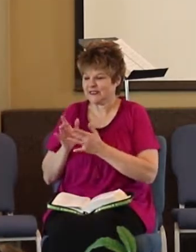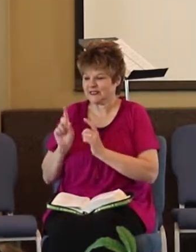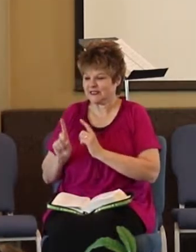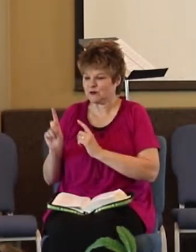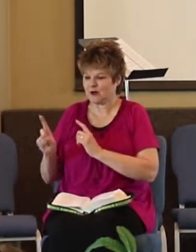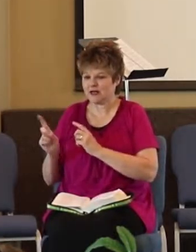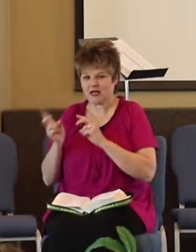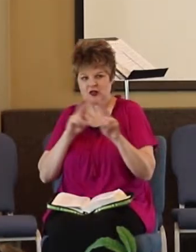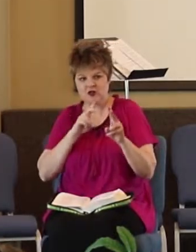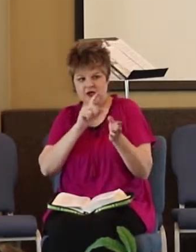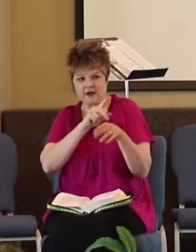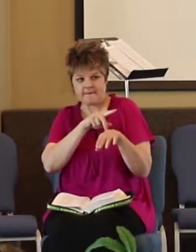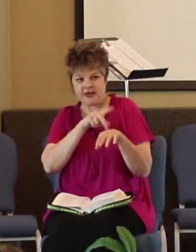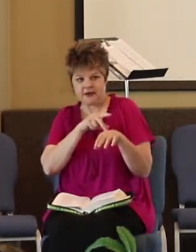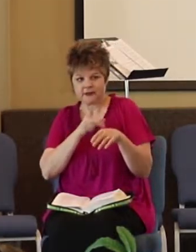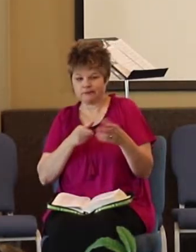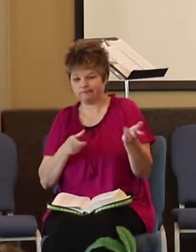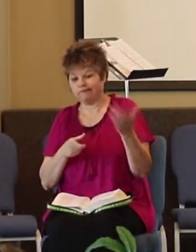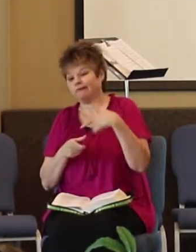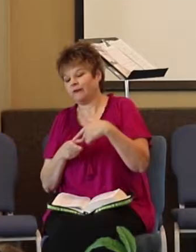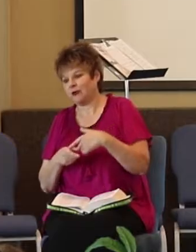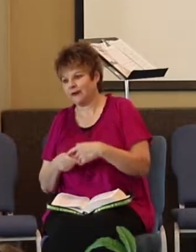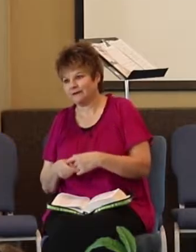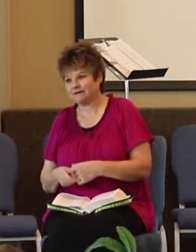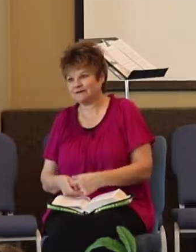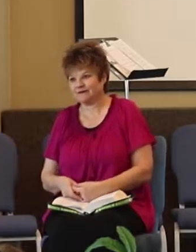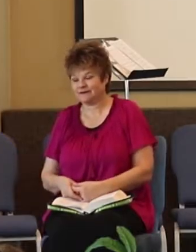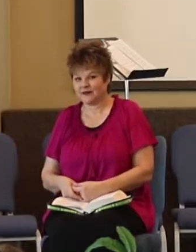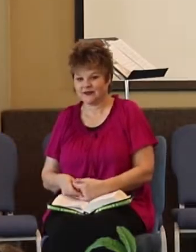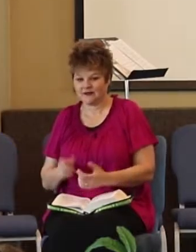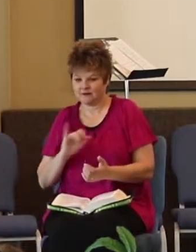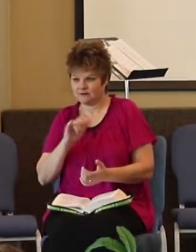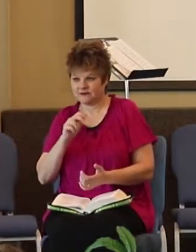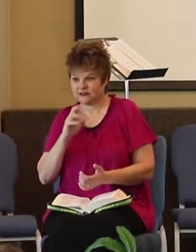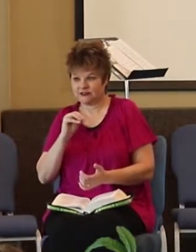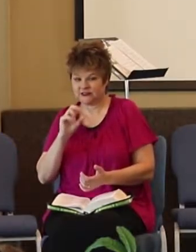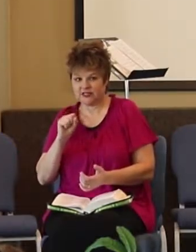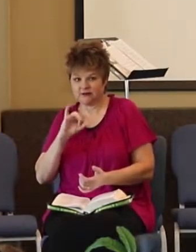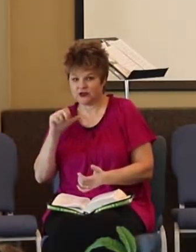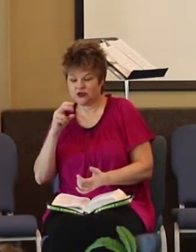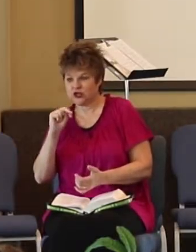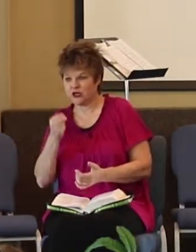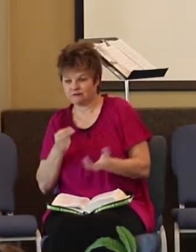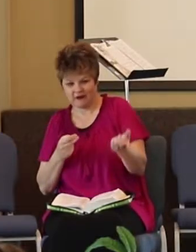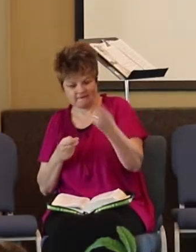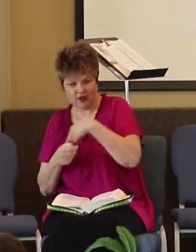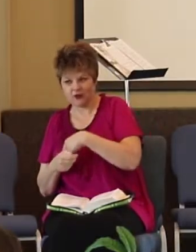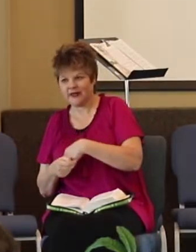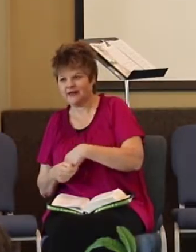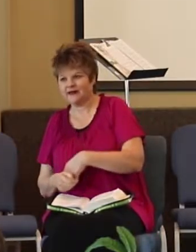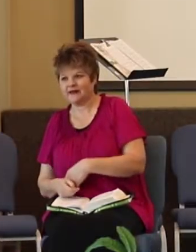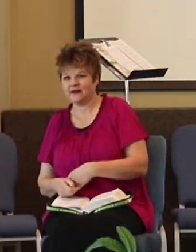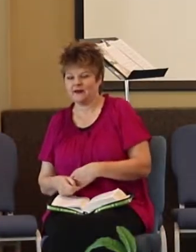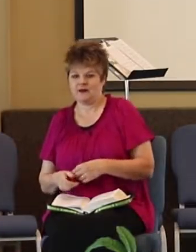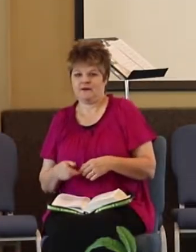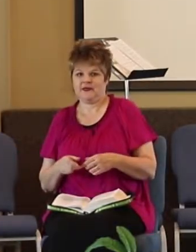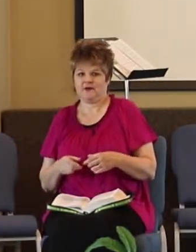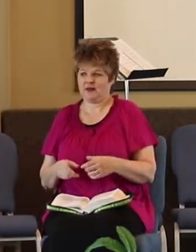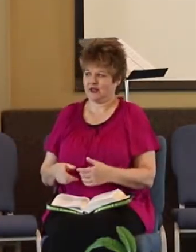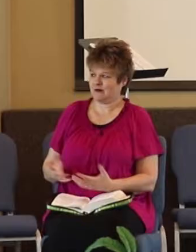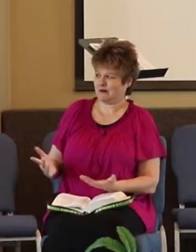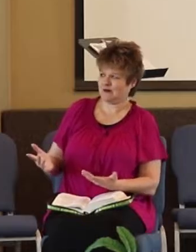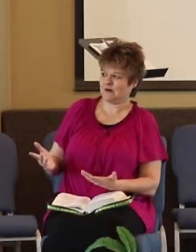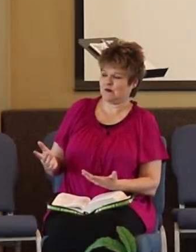He looked at Peter and he said, follow me. James and John, follow me. But hold it, they